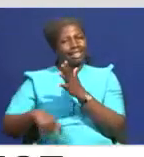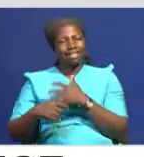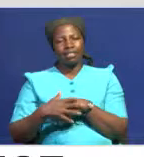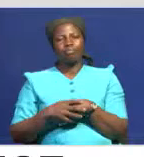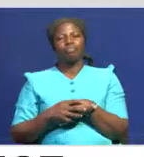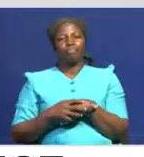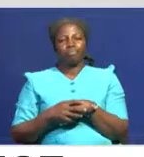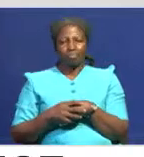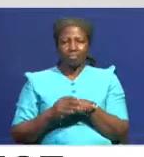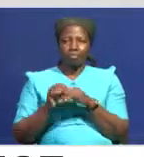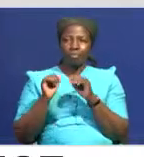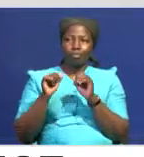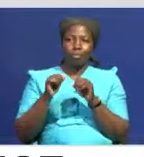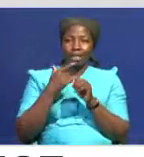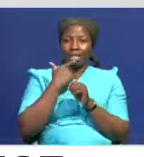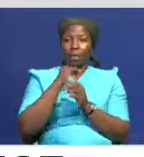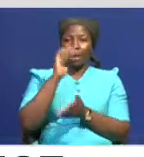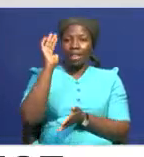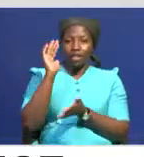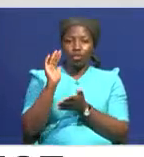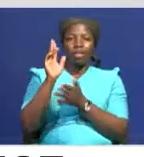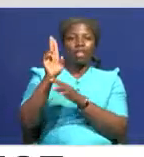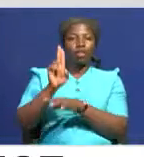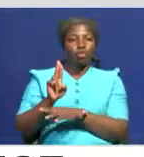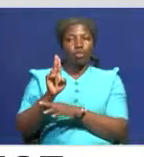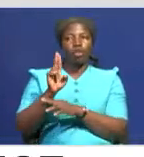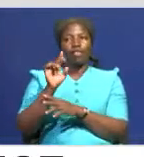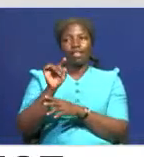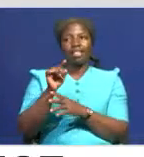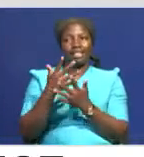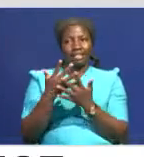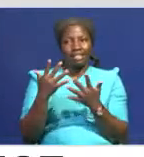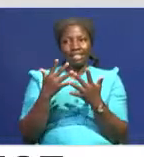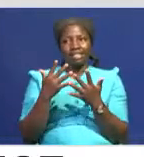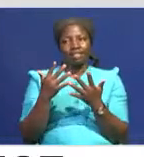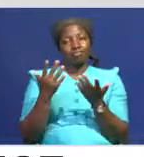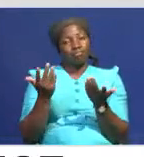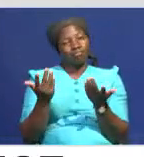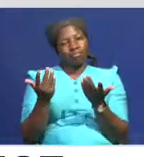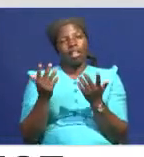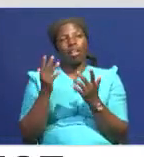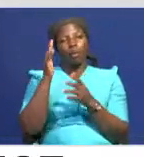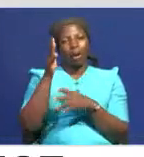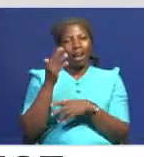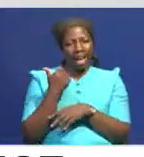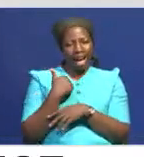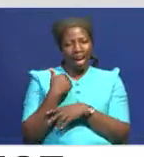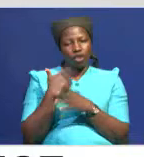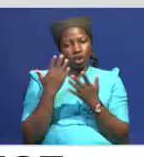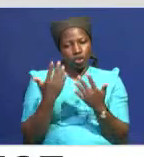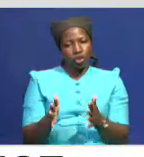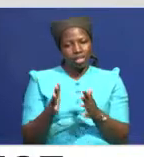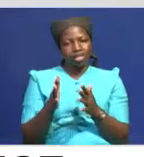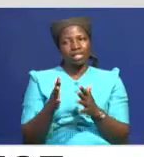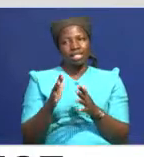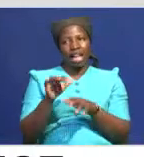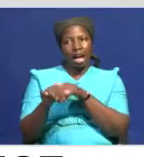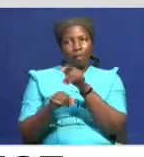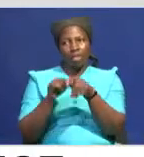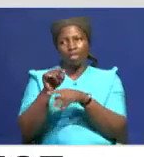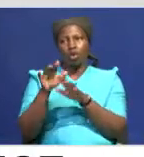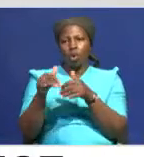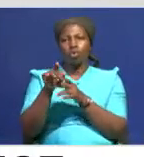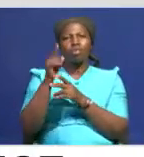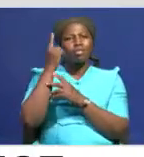this will reduce the uptake of the commodities and you'll have losses in regards to this? Or what is your